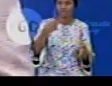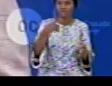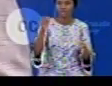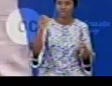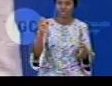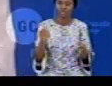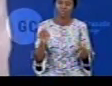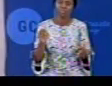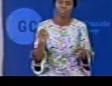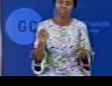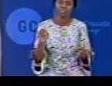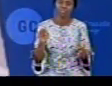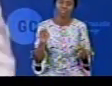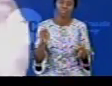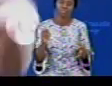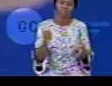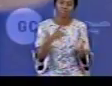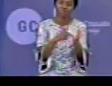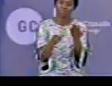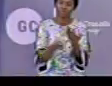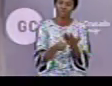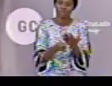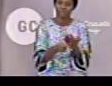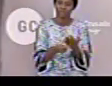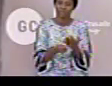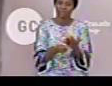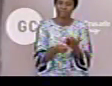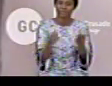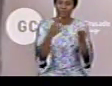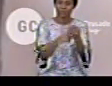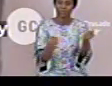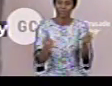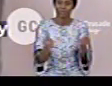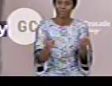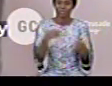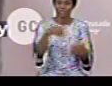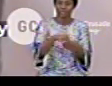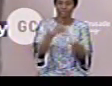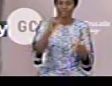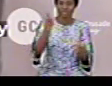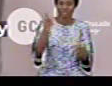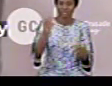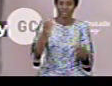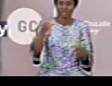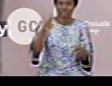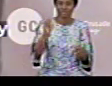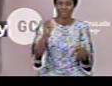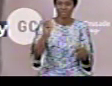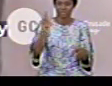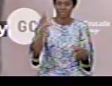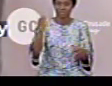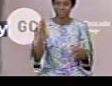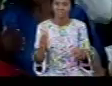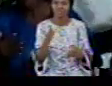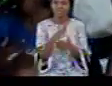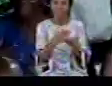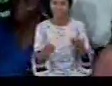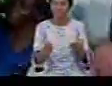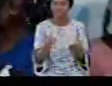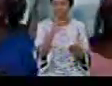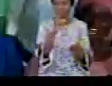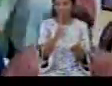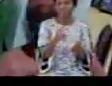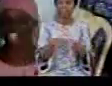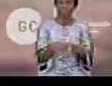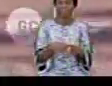holding in the guru lagos nigeria something really great is coming your way and